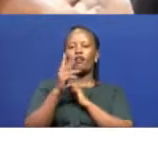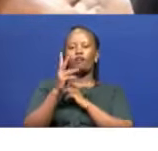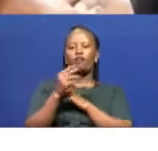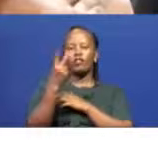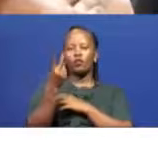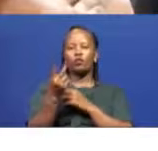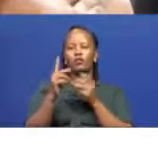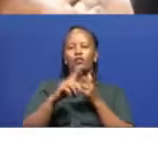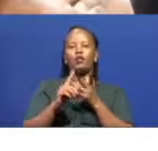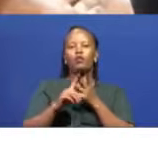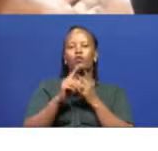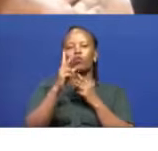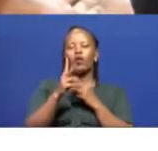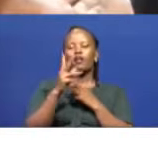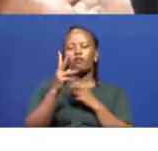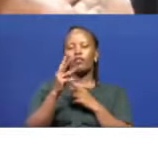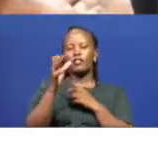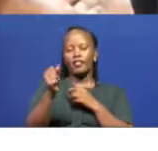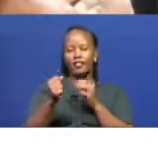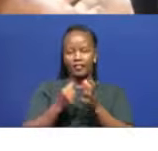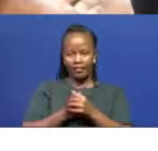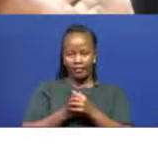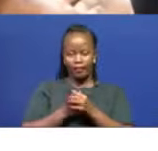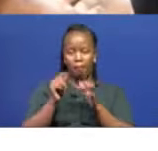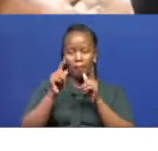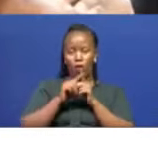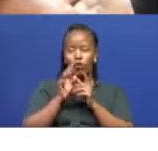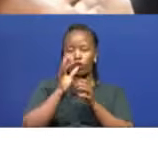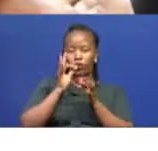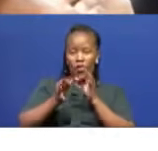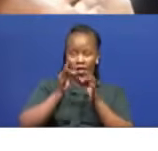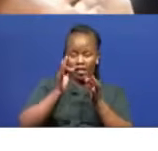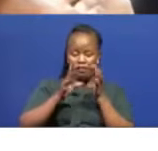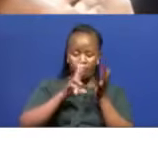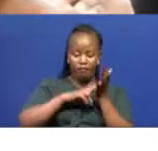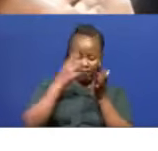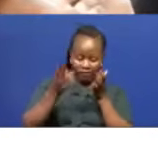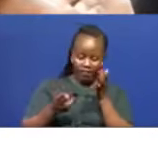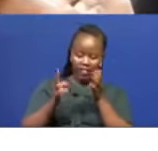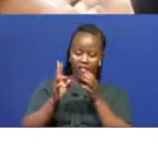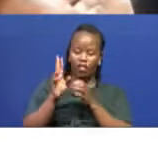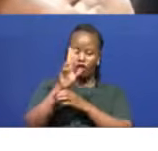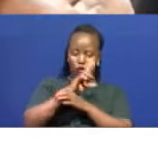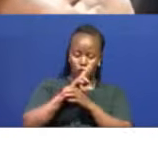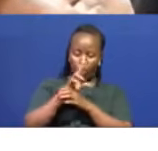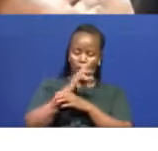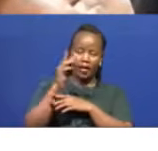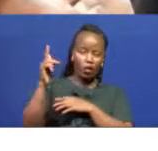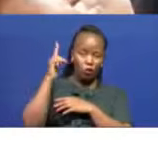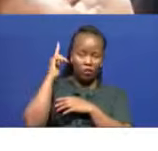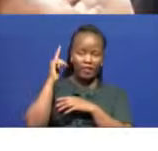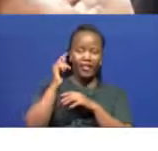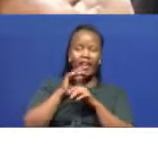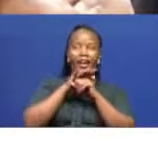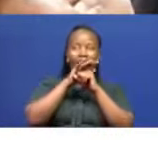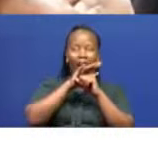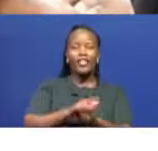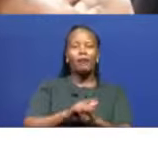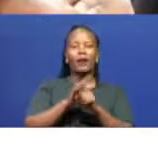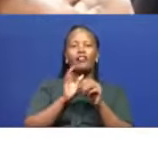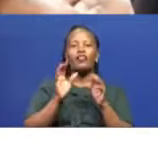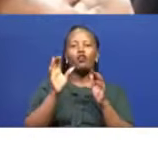Standing Order 79. Whether the failure to apply the modification rule undermined the